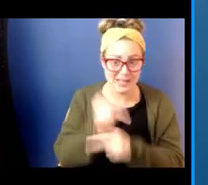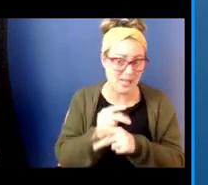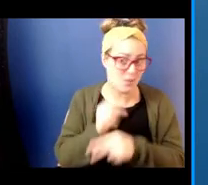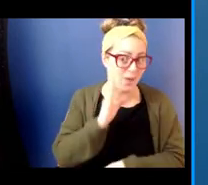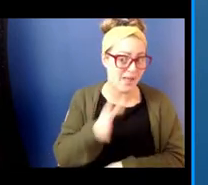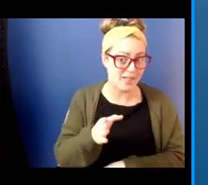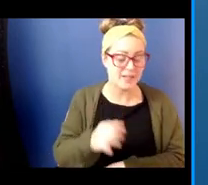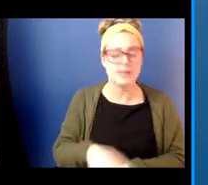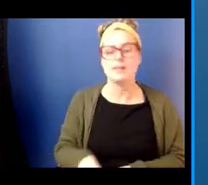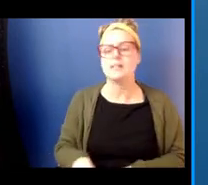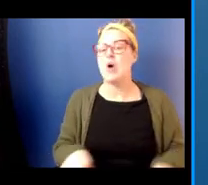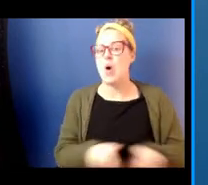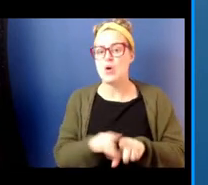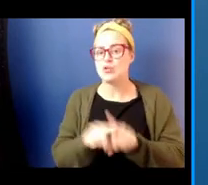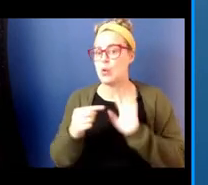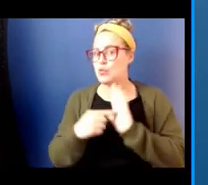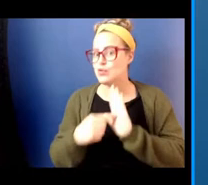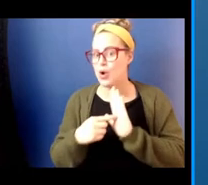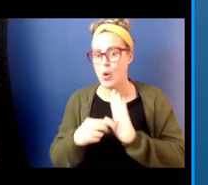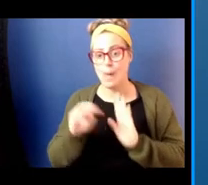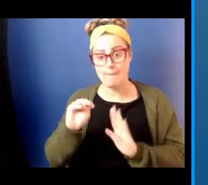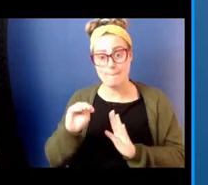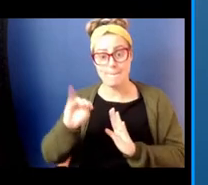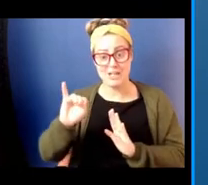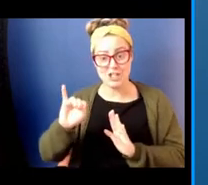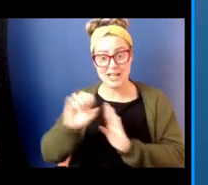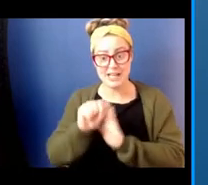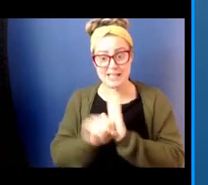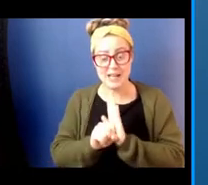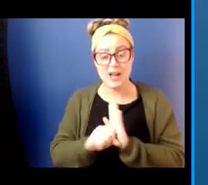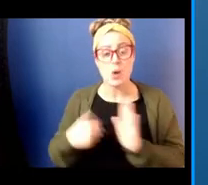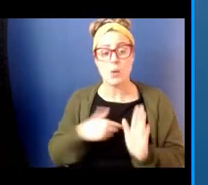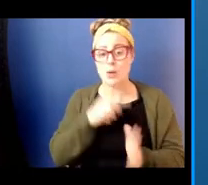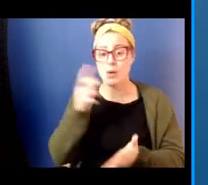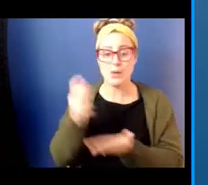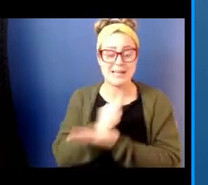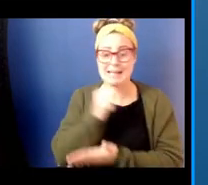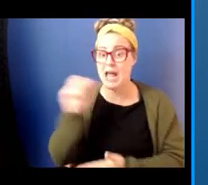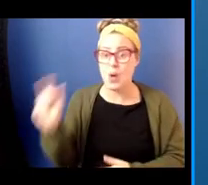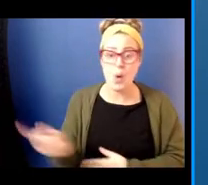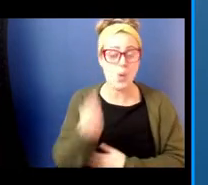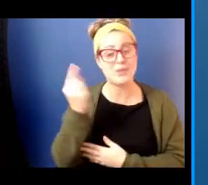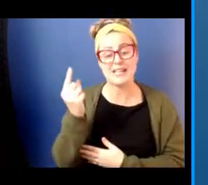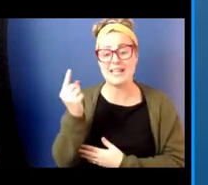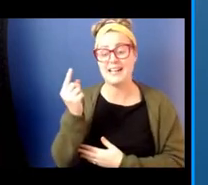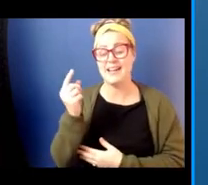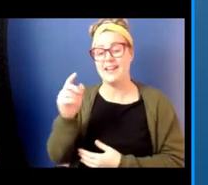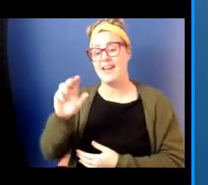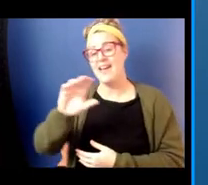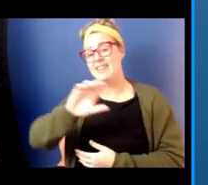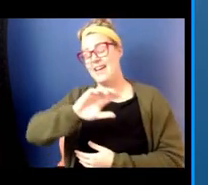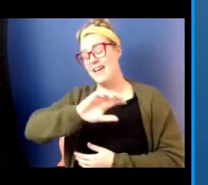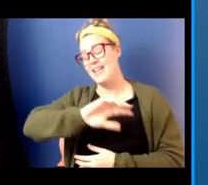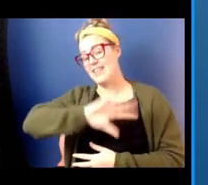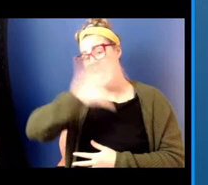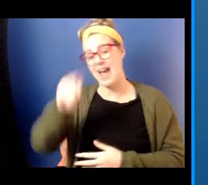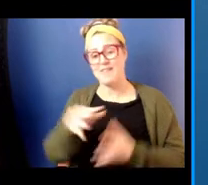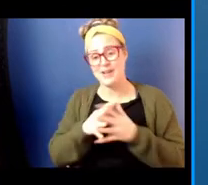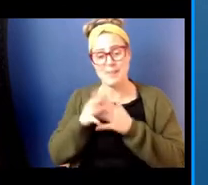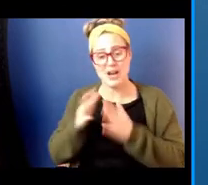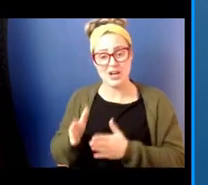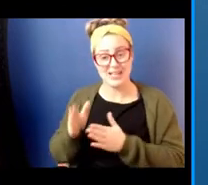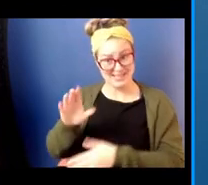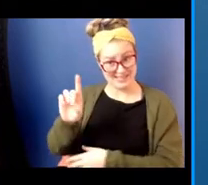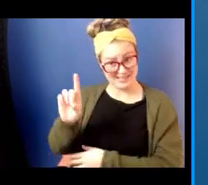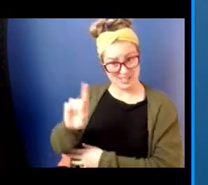the African Americans in Detroit but that we can win Macomb County Macomb County it has been since the Reagan